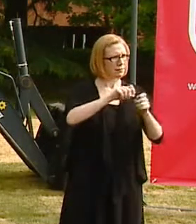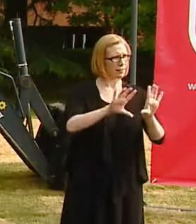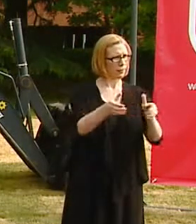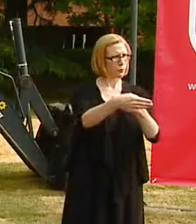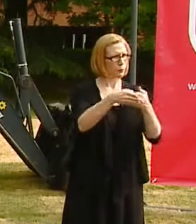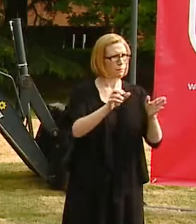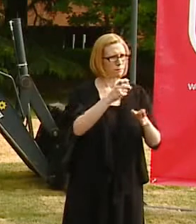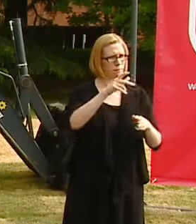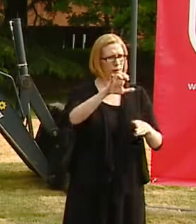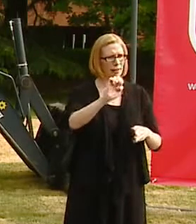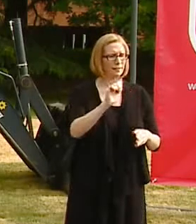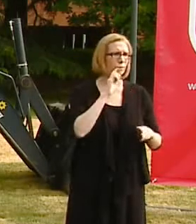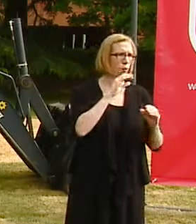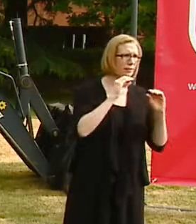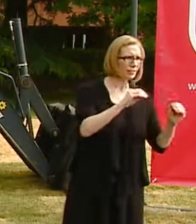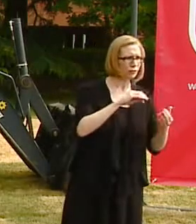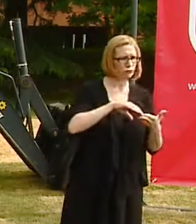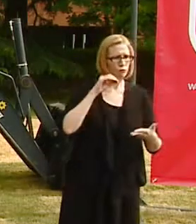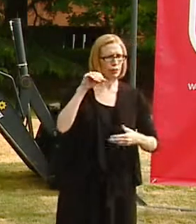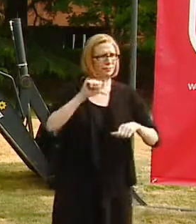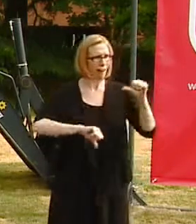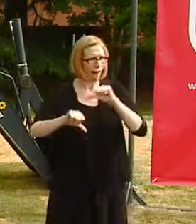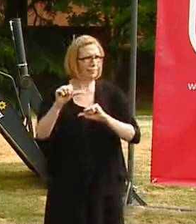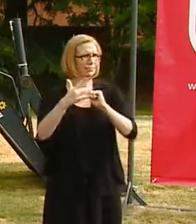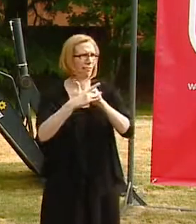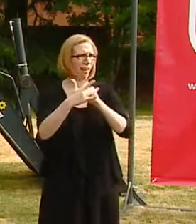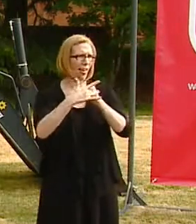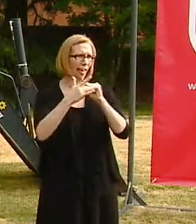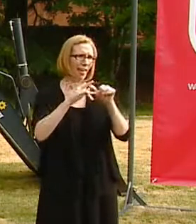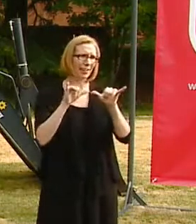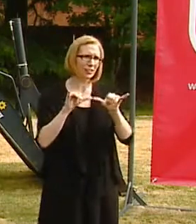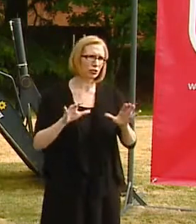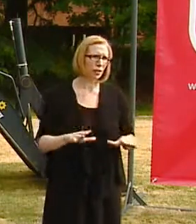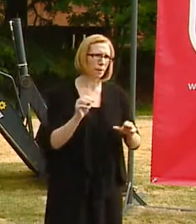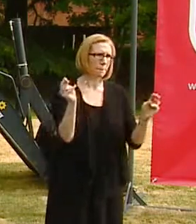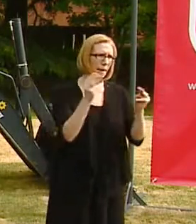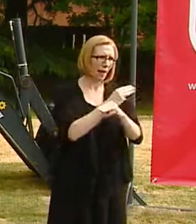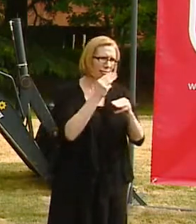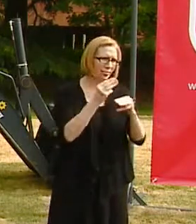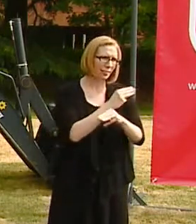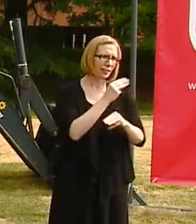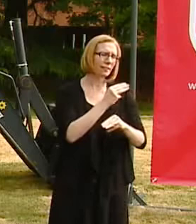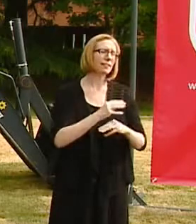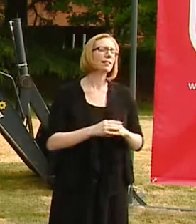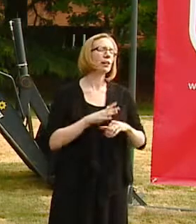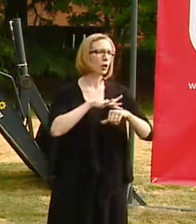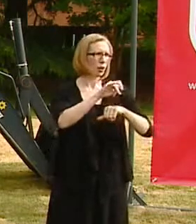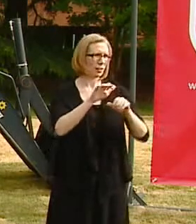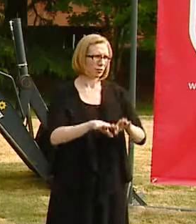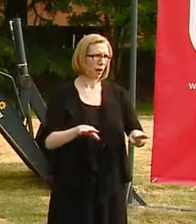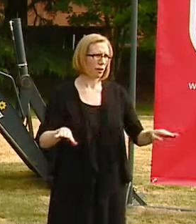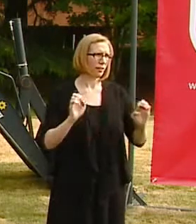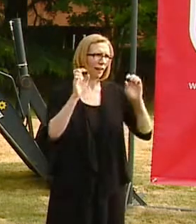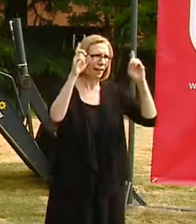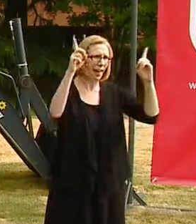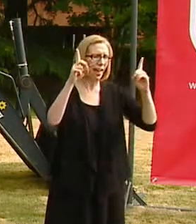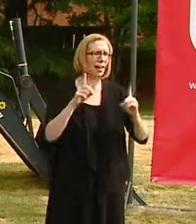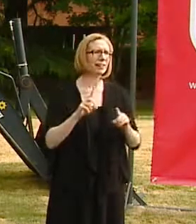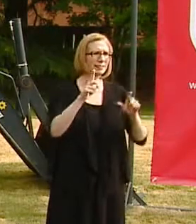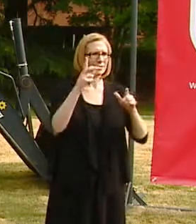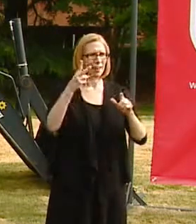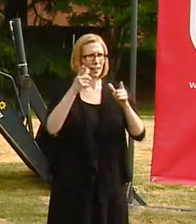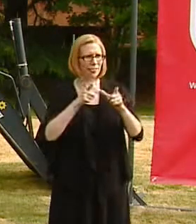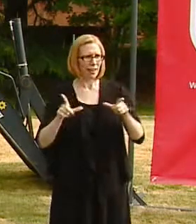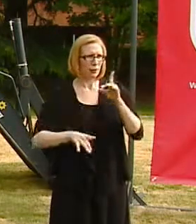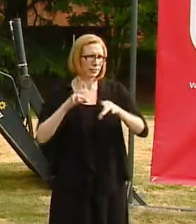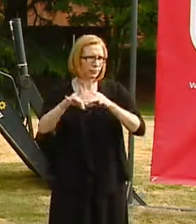classroom spaces for teaching and learning in science, technology, engineering, and mathematics, early childhood education, second